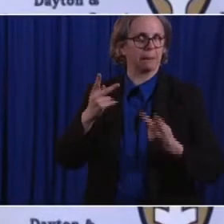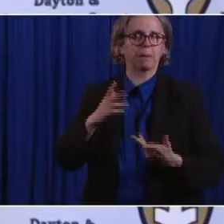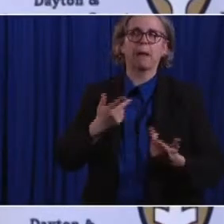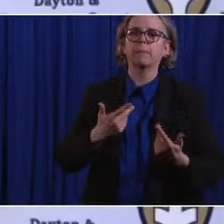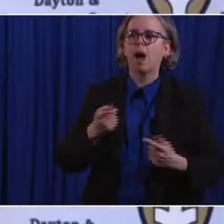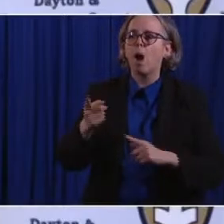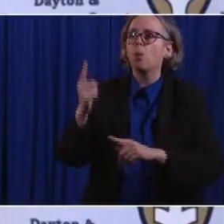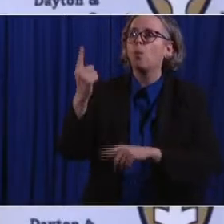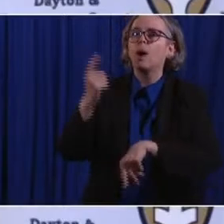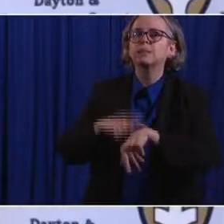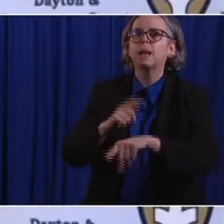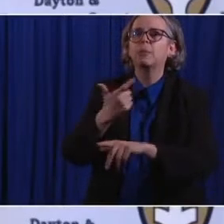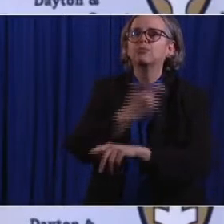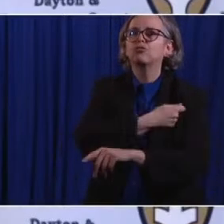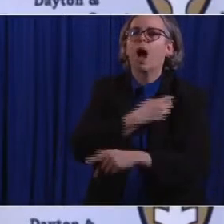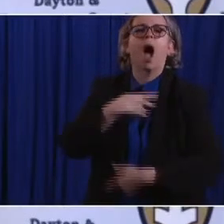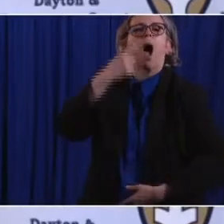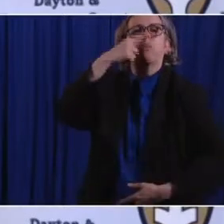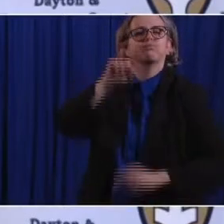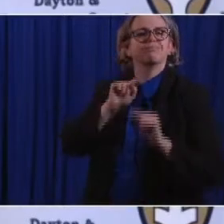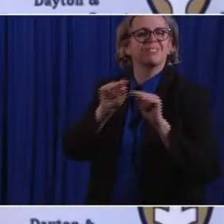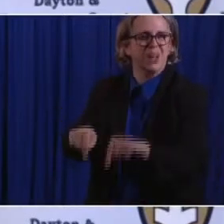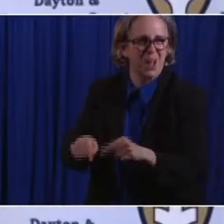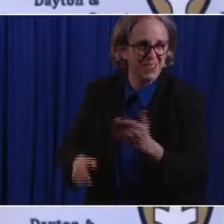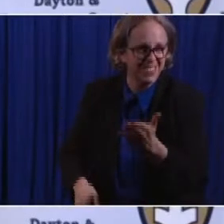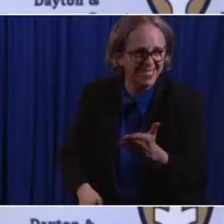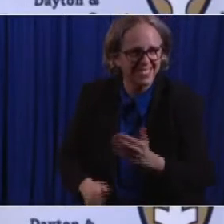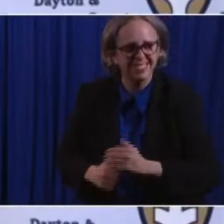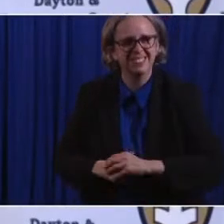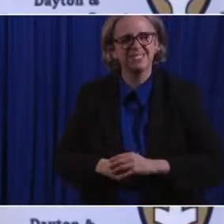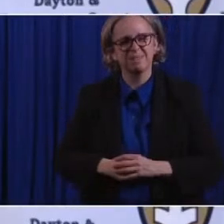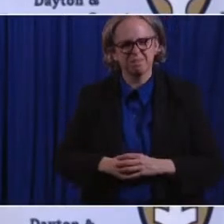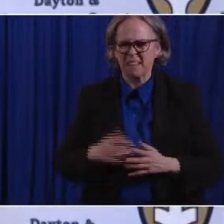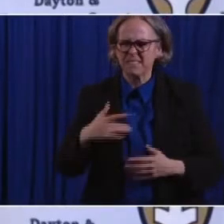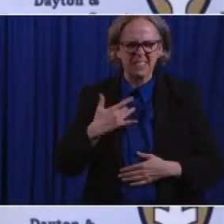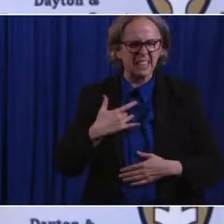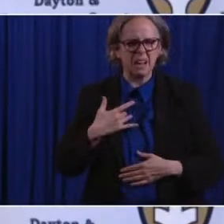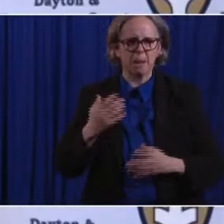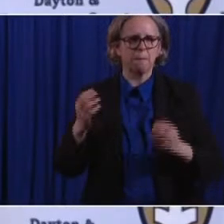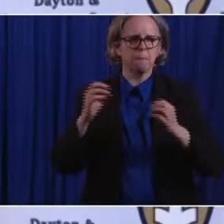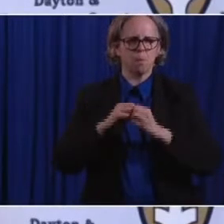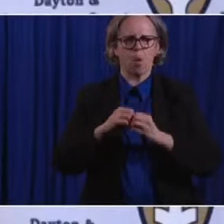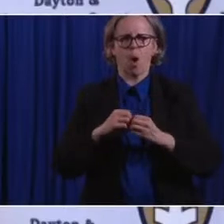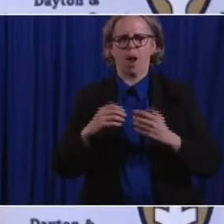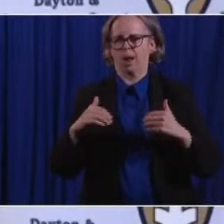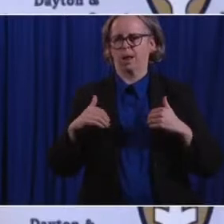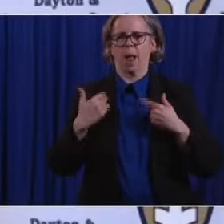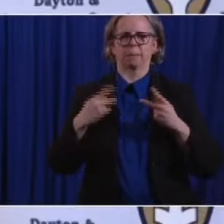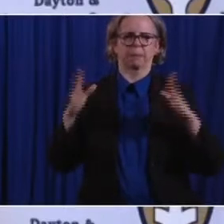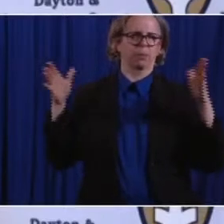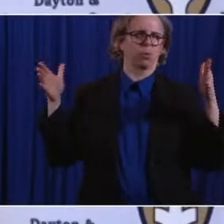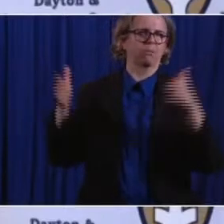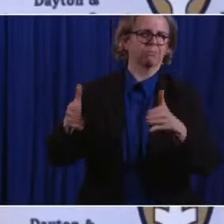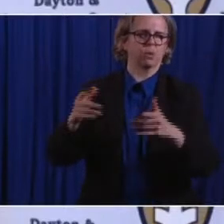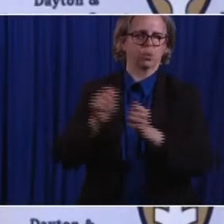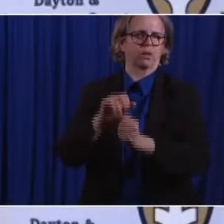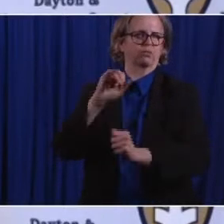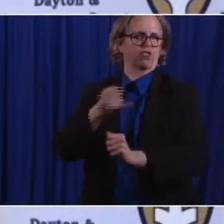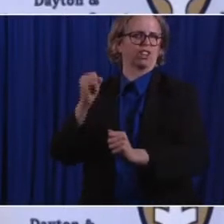So we're very, very excited about it. And I think it's going to increase the number of young people who get it.